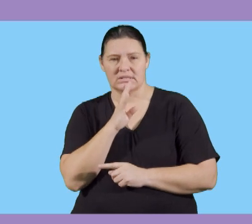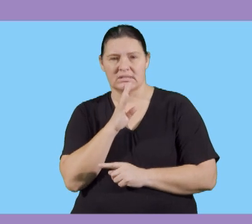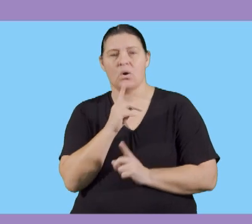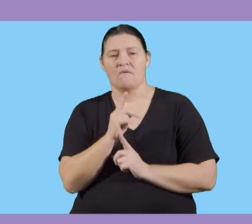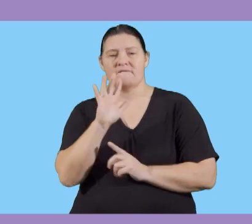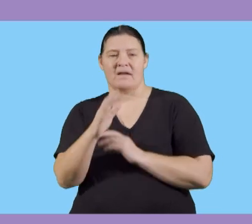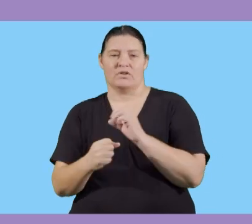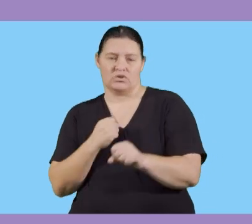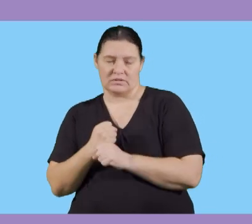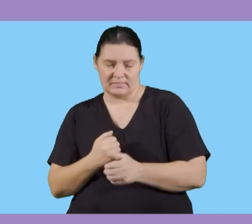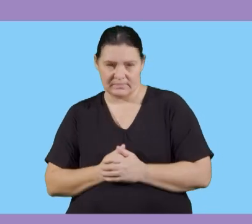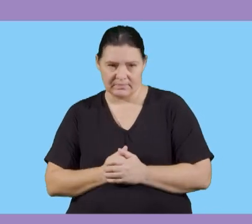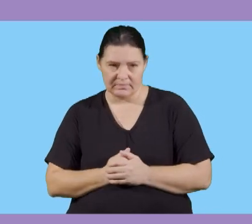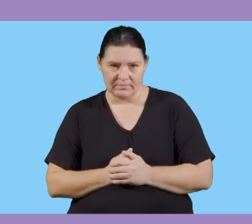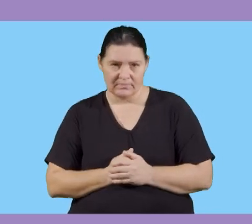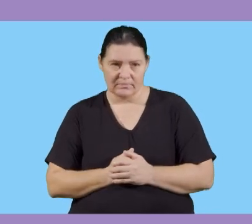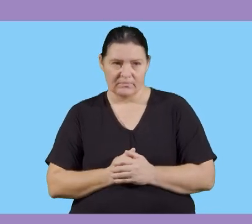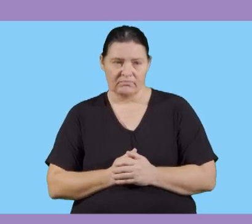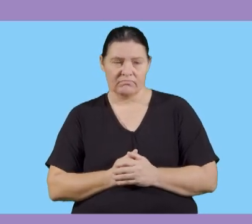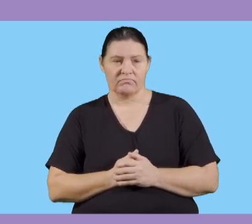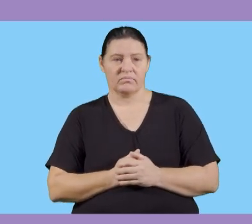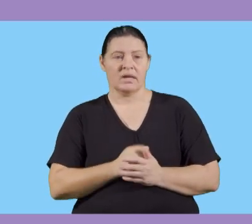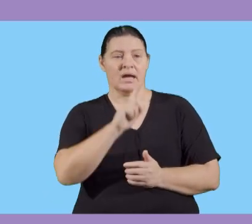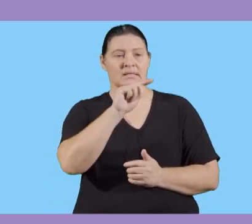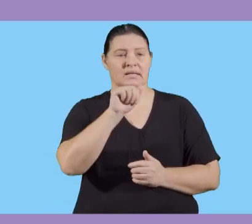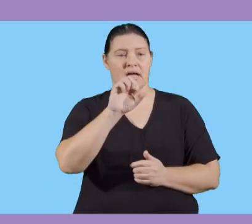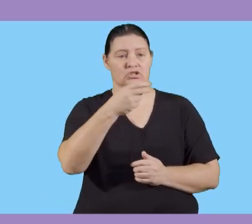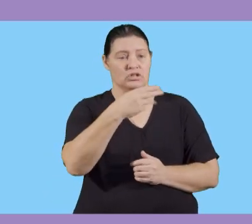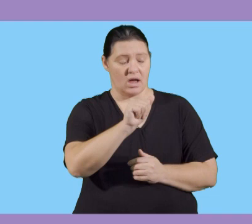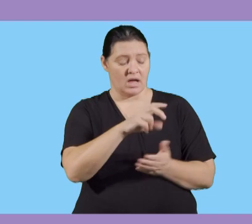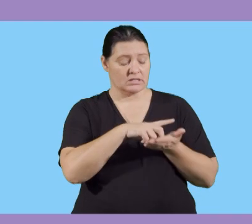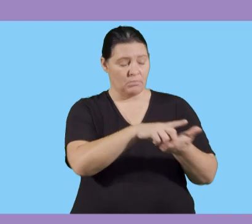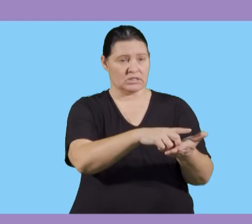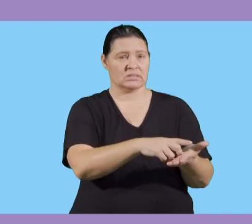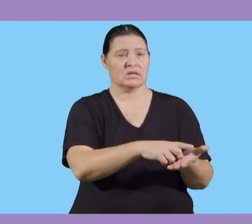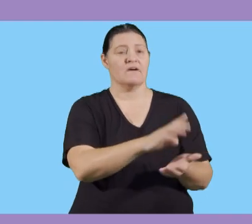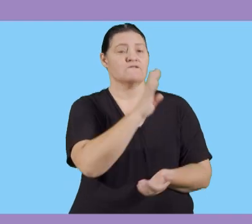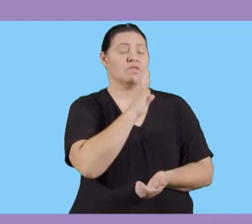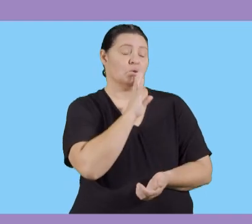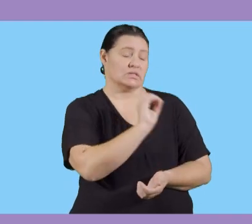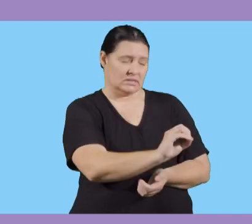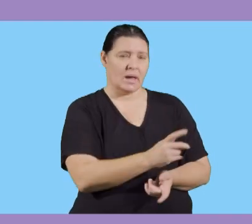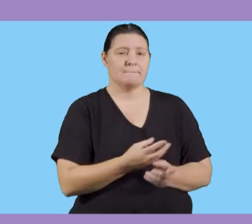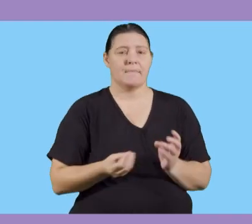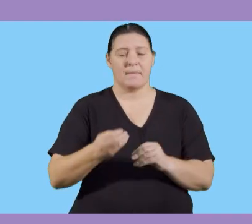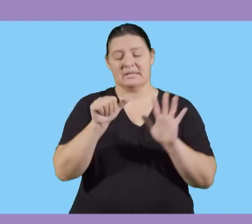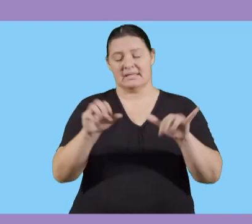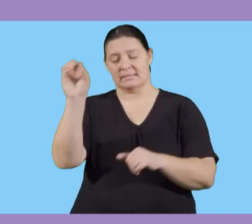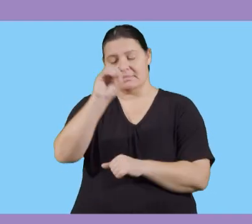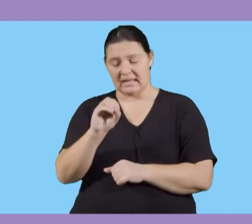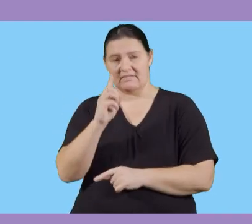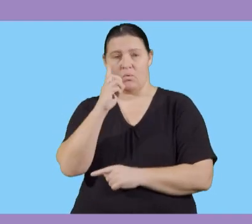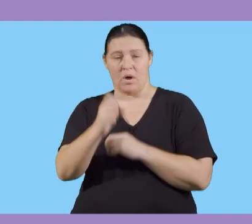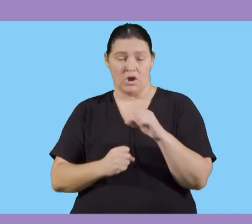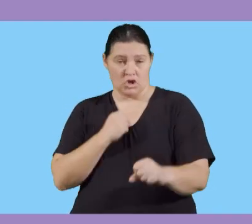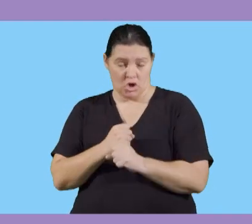5 years. Tasha deposits 4,000 in the bank. The bank will give her an interest of 6% per annum, that